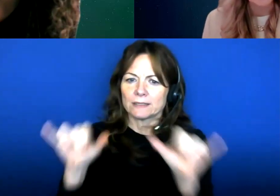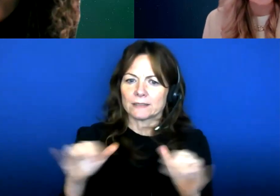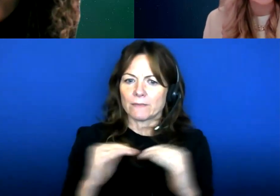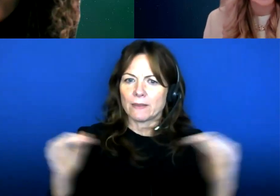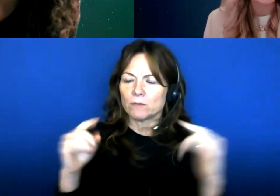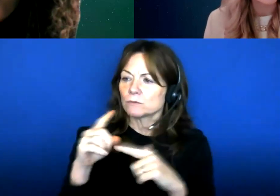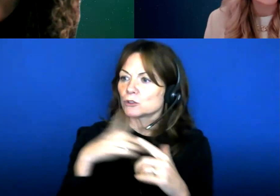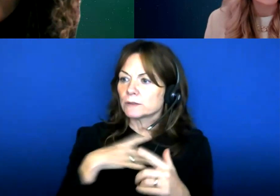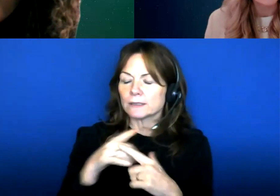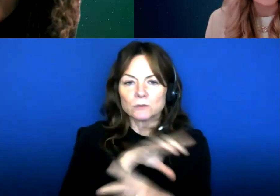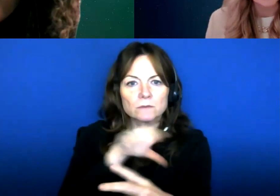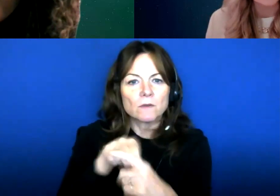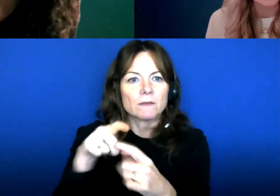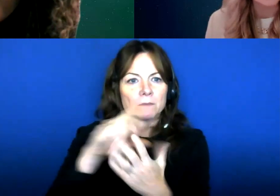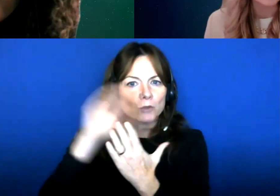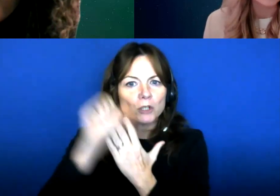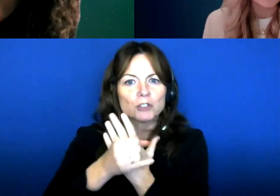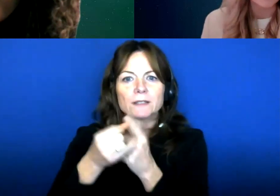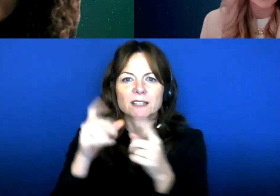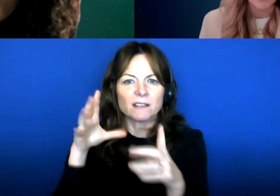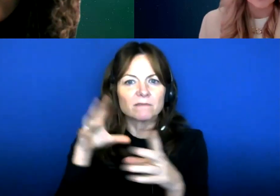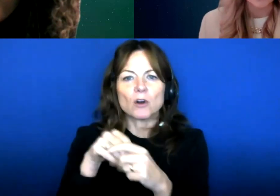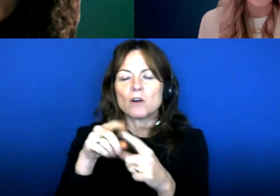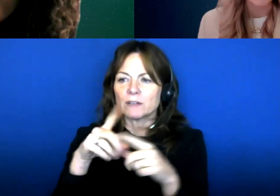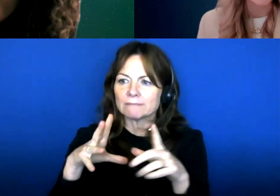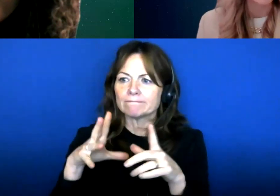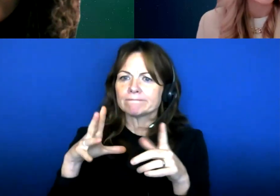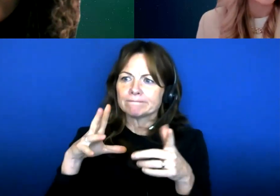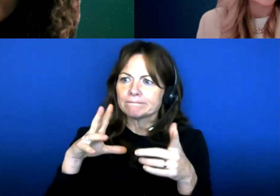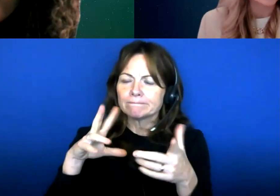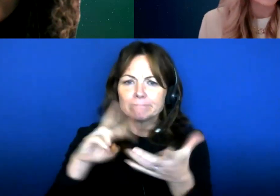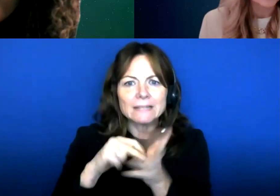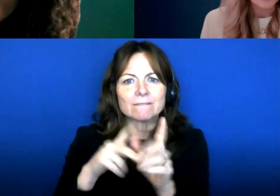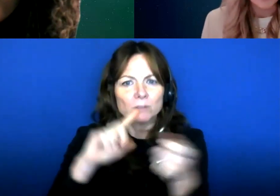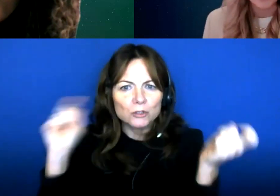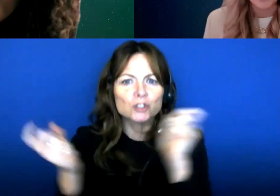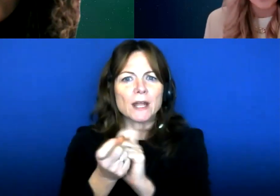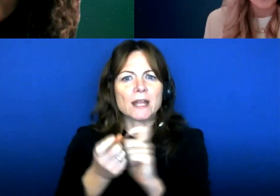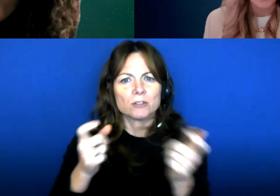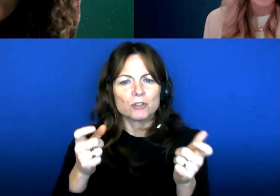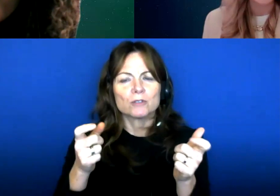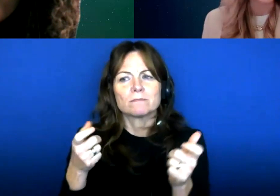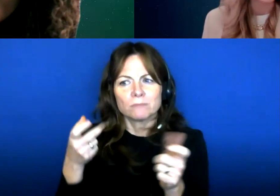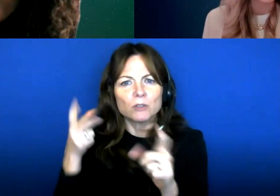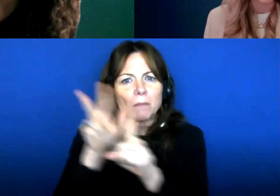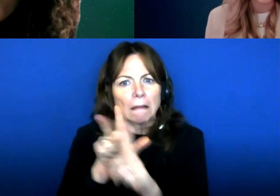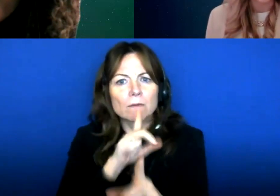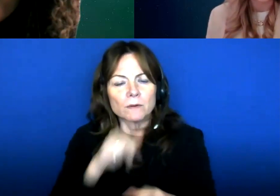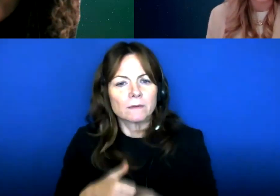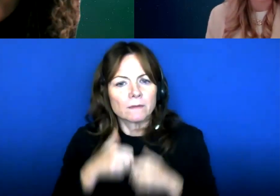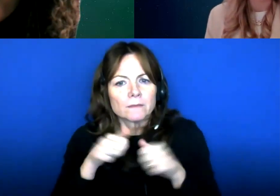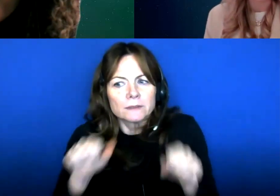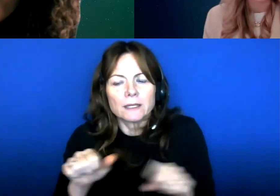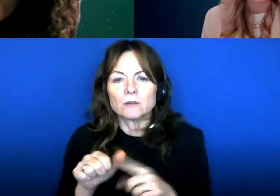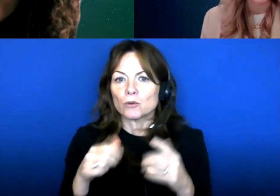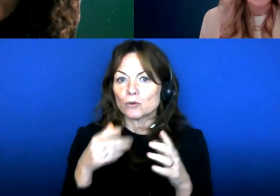which enable large-scale, meaningful, and innovative change across the system of care. In her current role with BC Mental Health